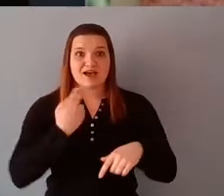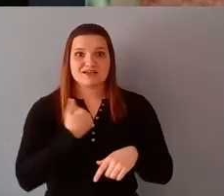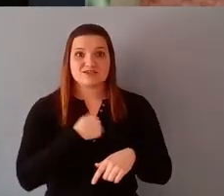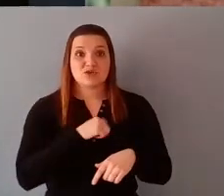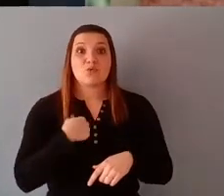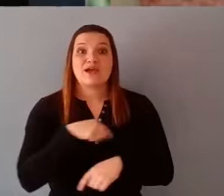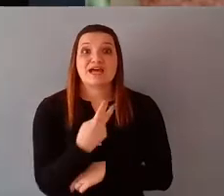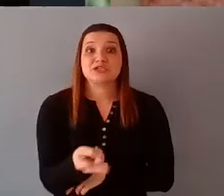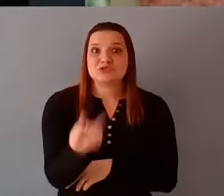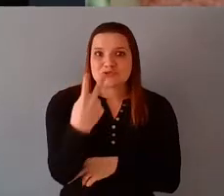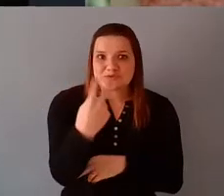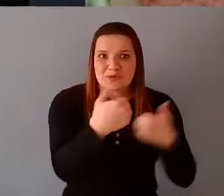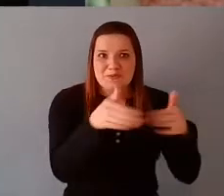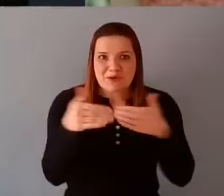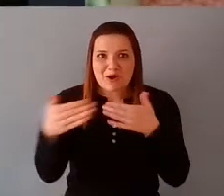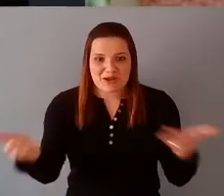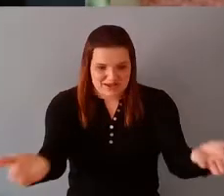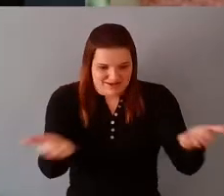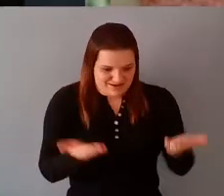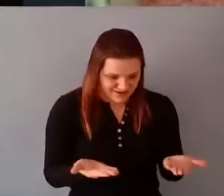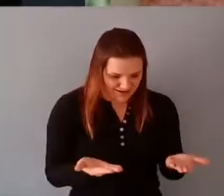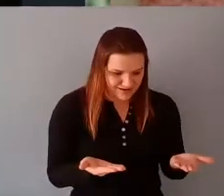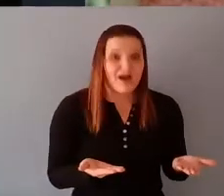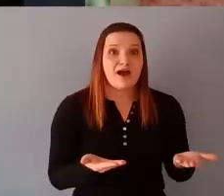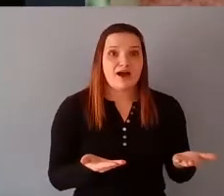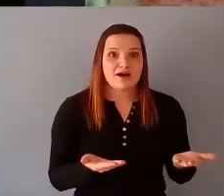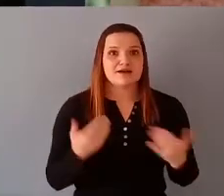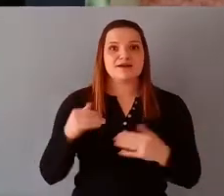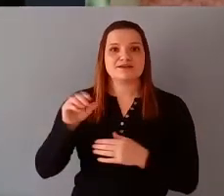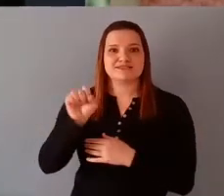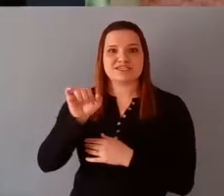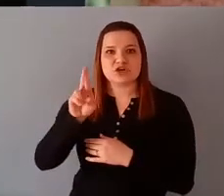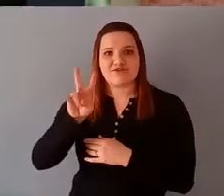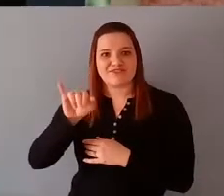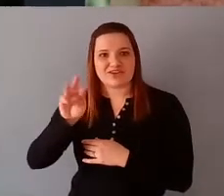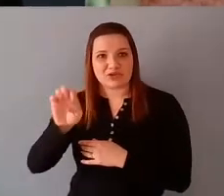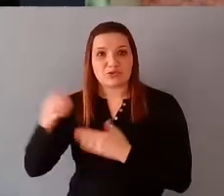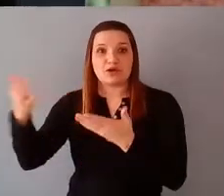2 cases, Sierra View got 1. So we received